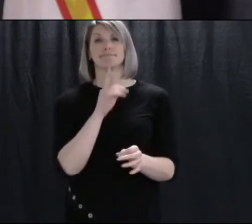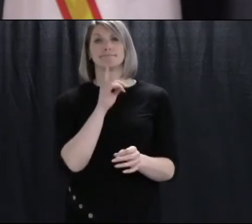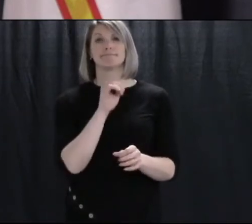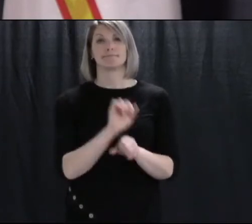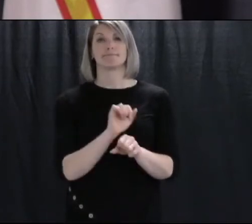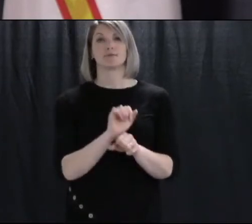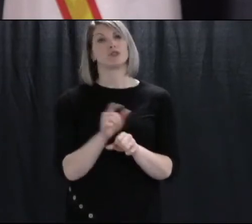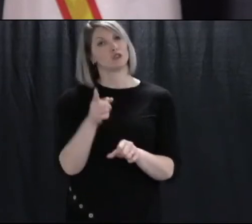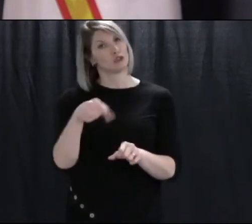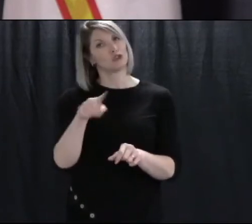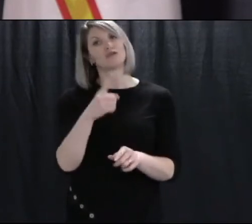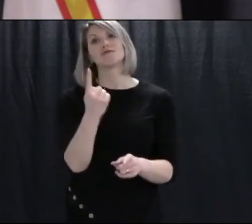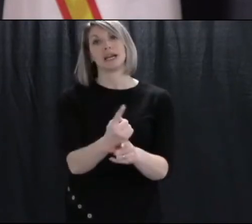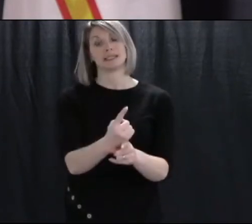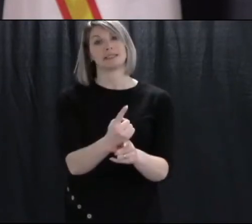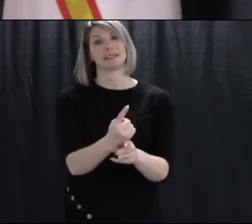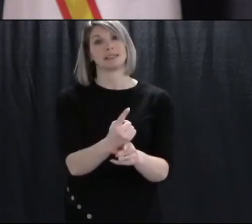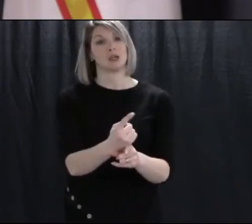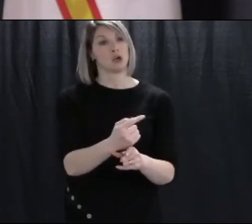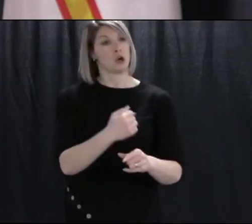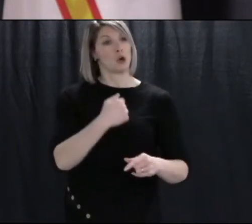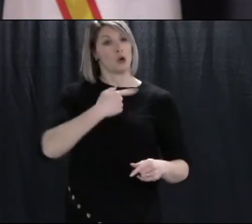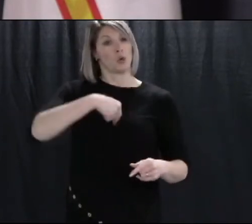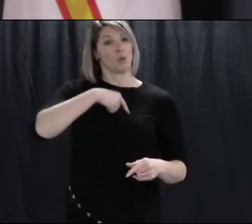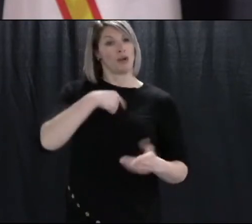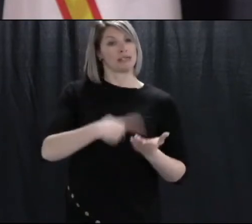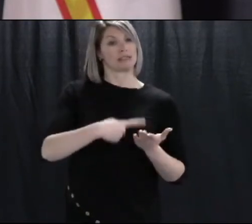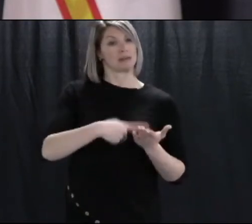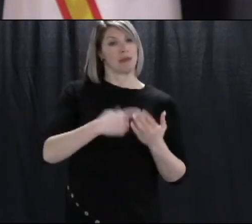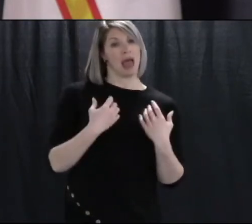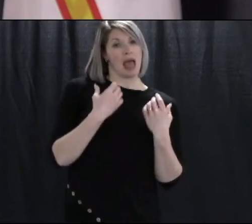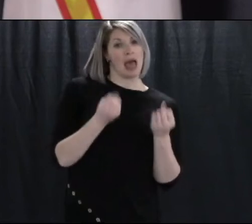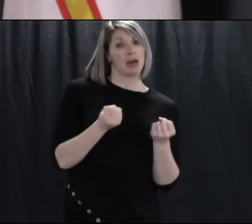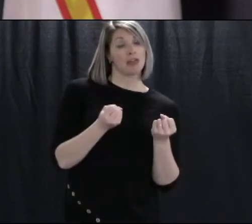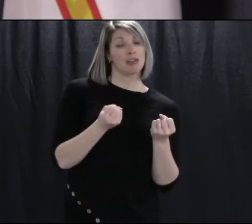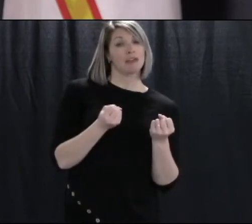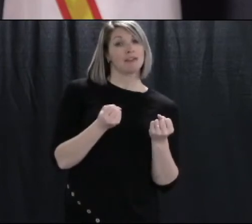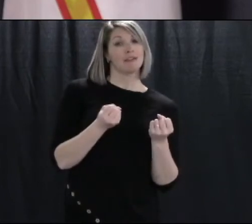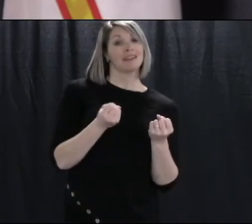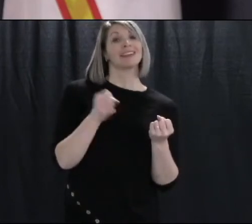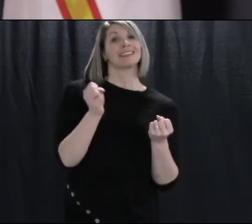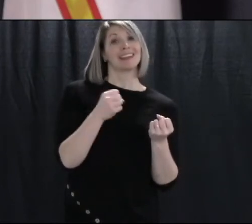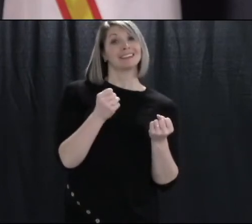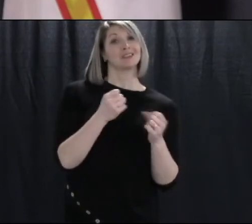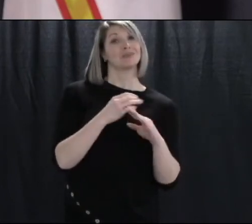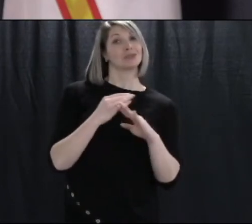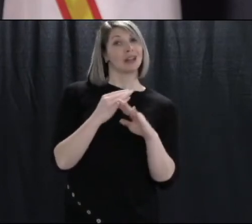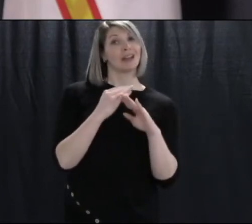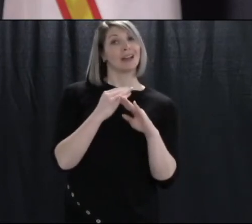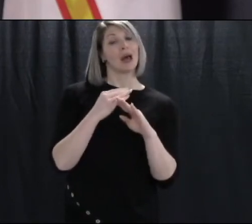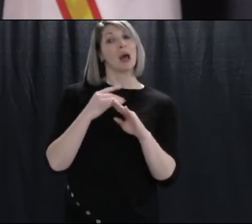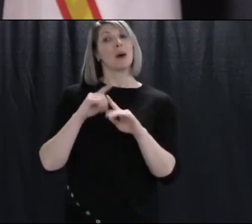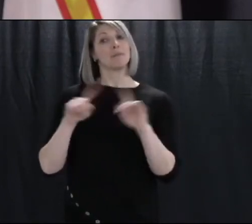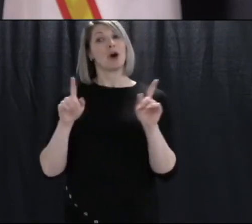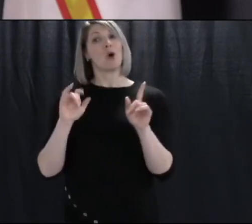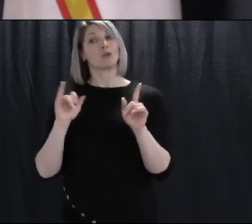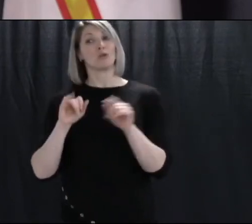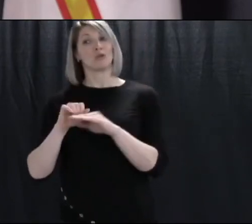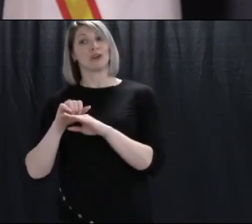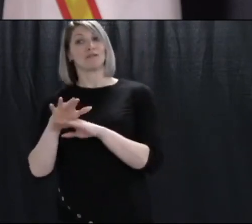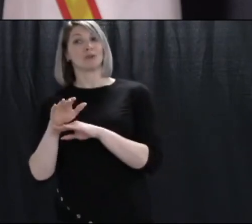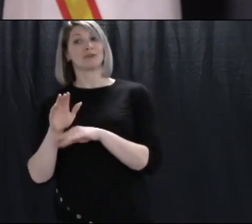because you're right. This is not about the health and life and death individuals within our province as we take